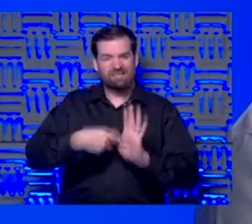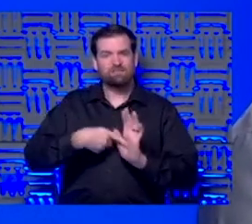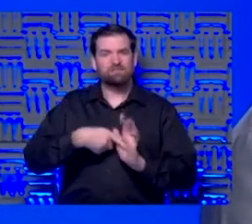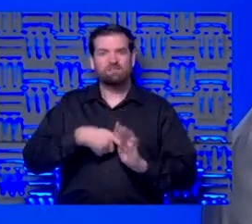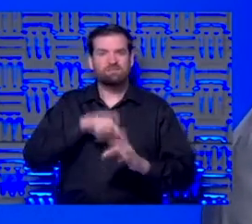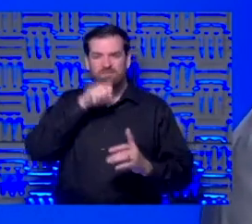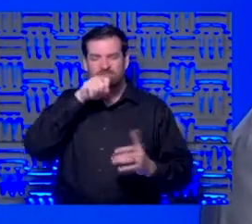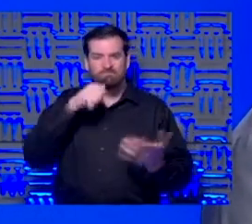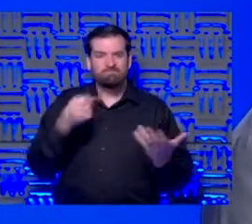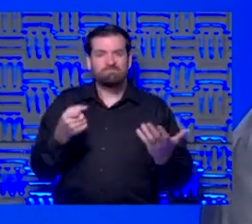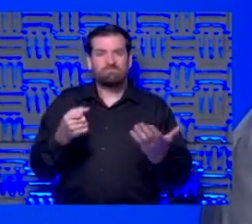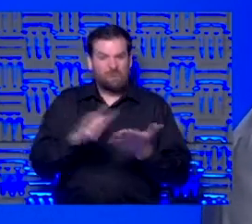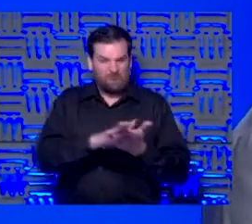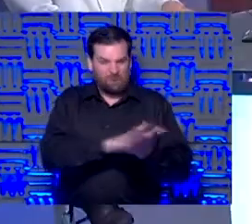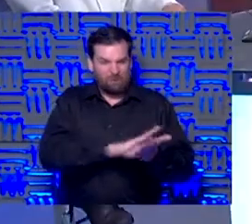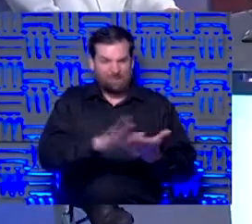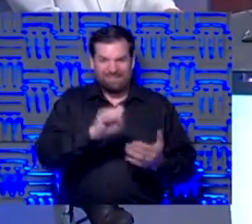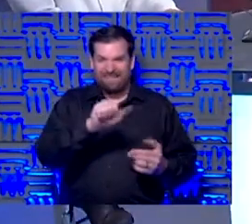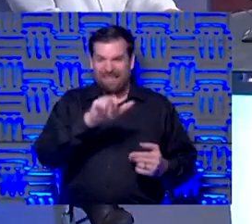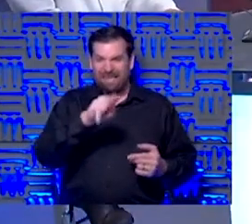Mm-hmm. So it shouldn't have been there.